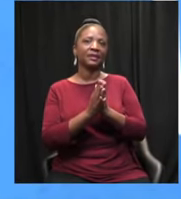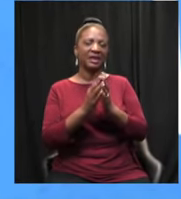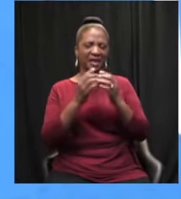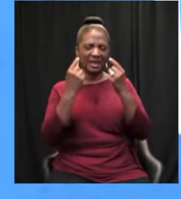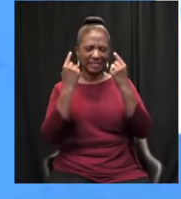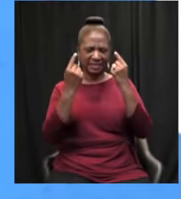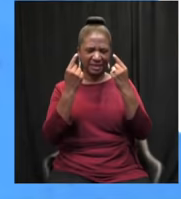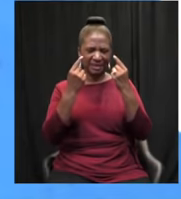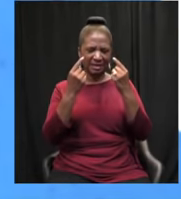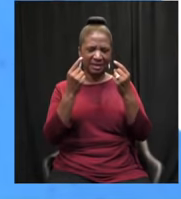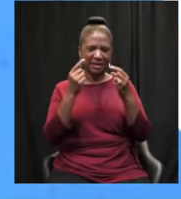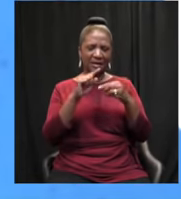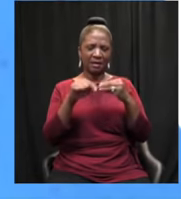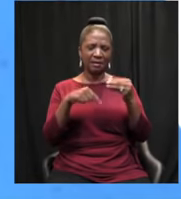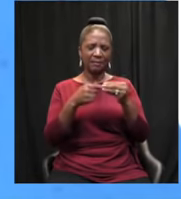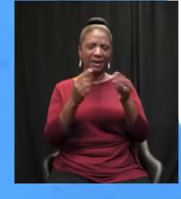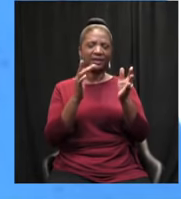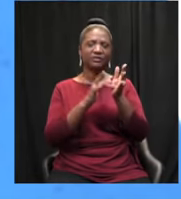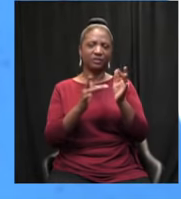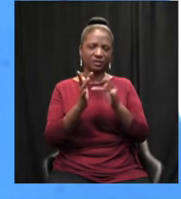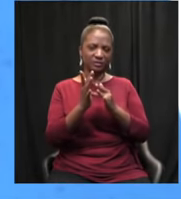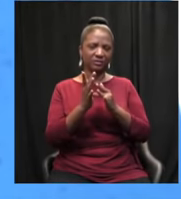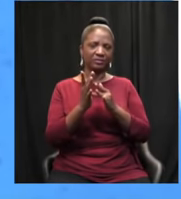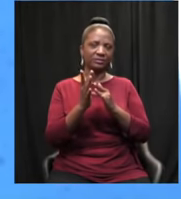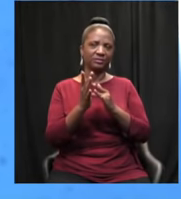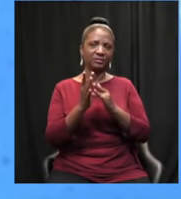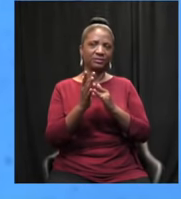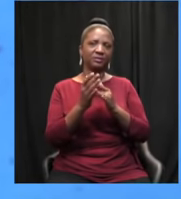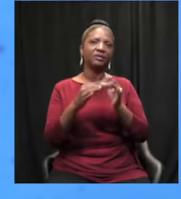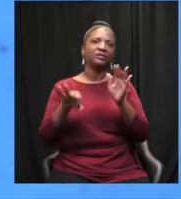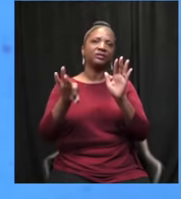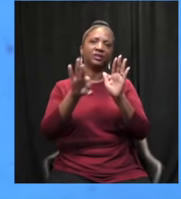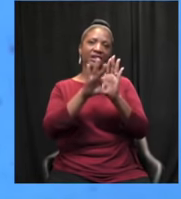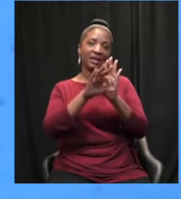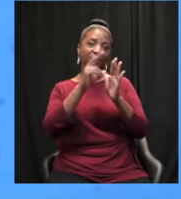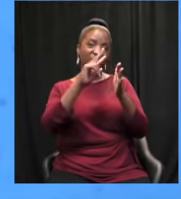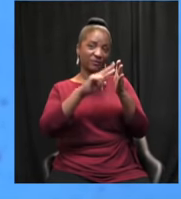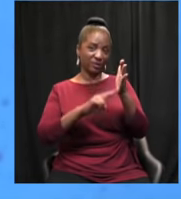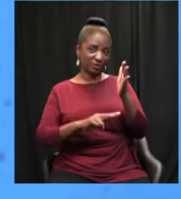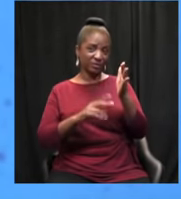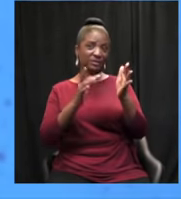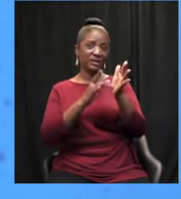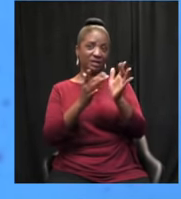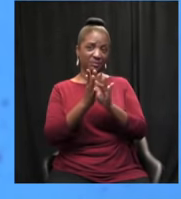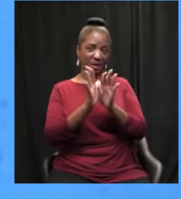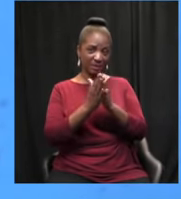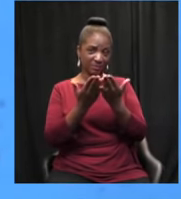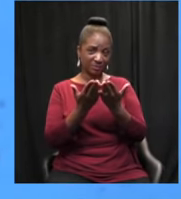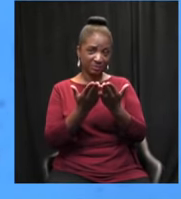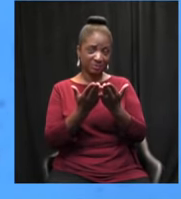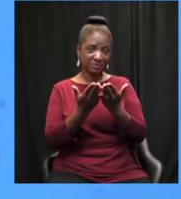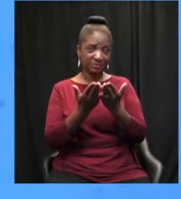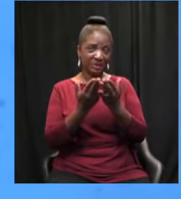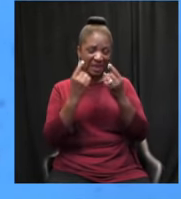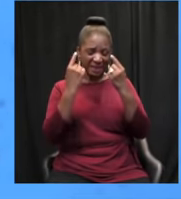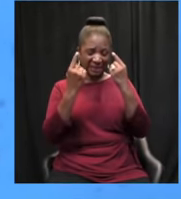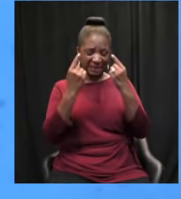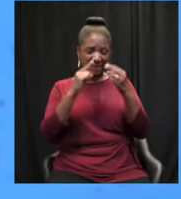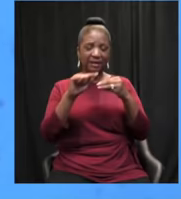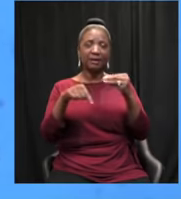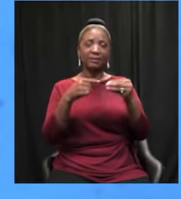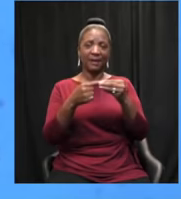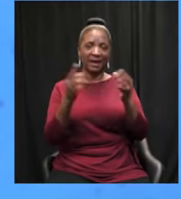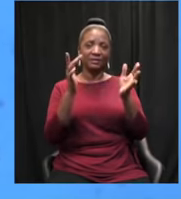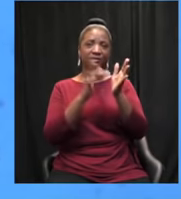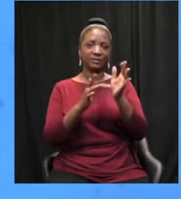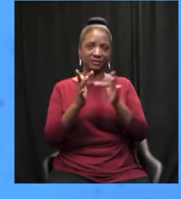pick a verse and just meditate on that. But I want you to spend this week, give at least 2 minutes just to think about Jesus. And I